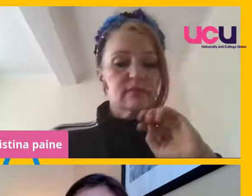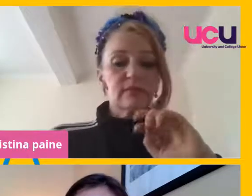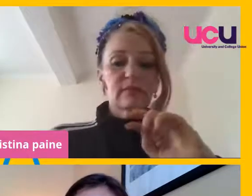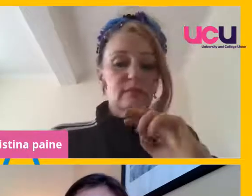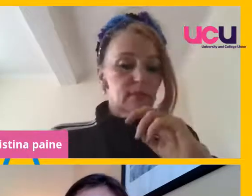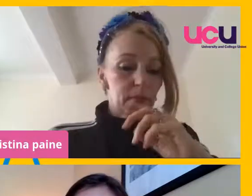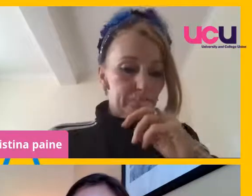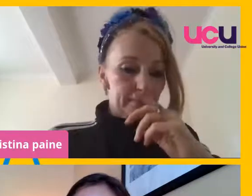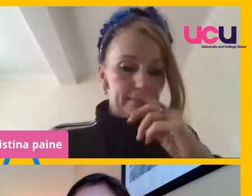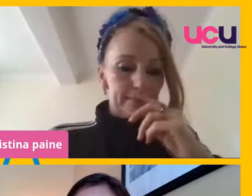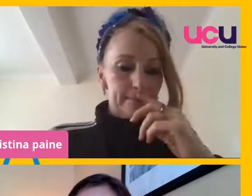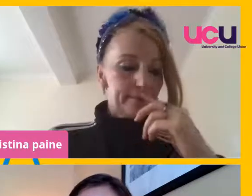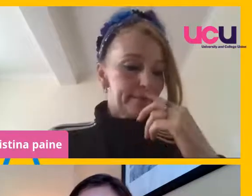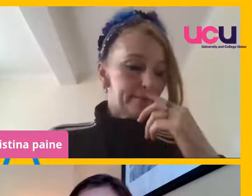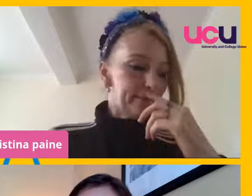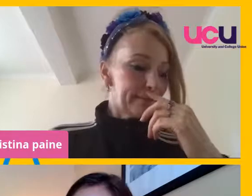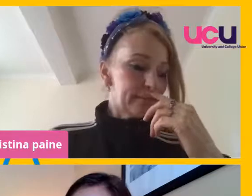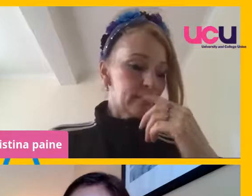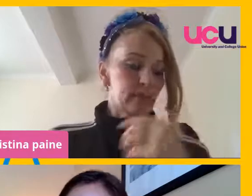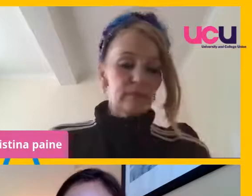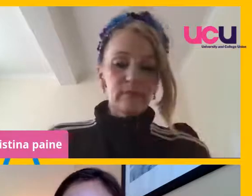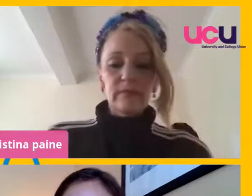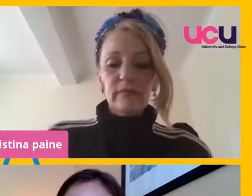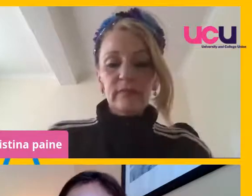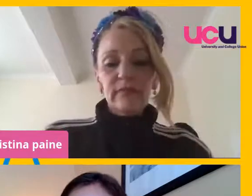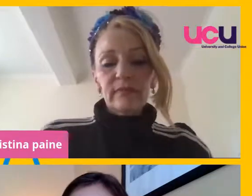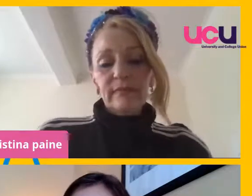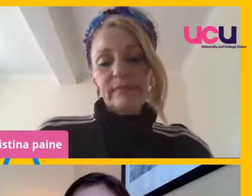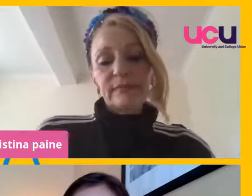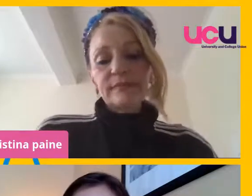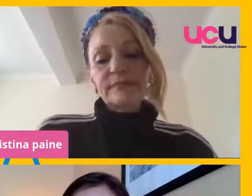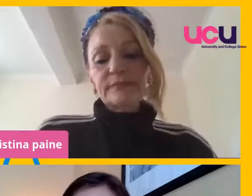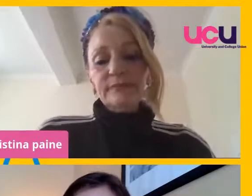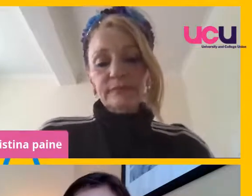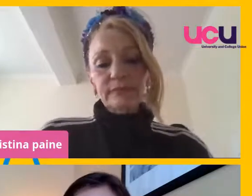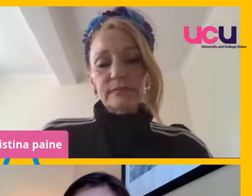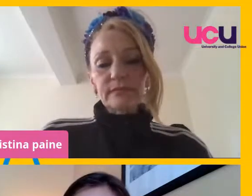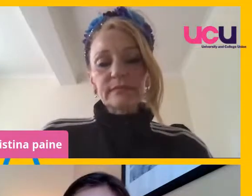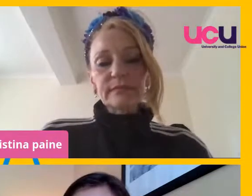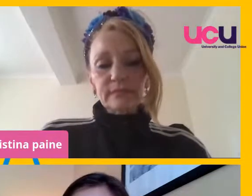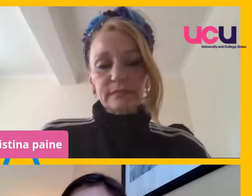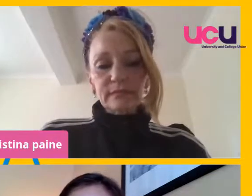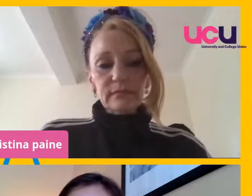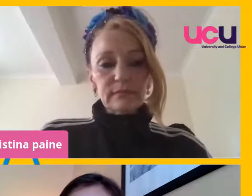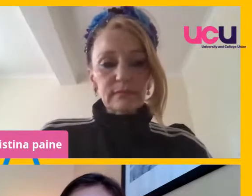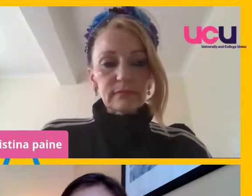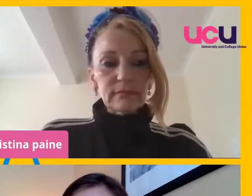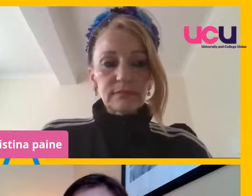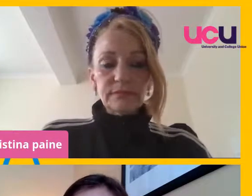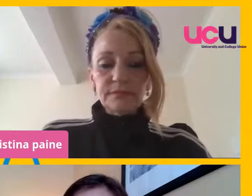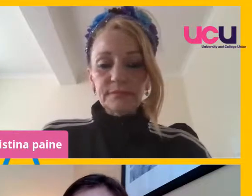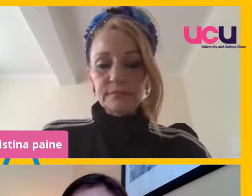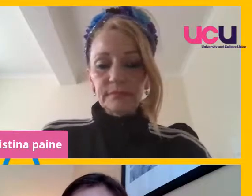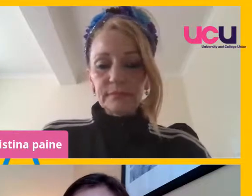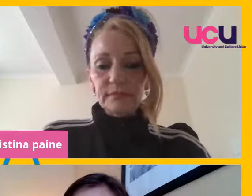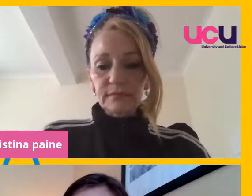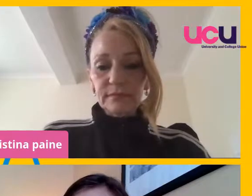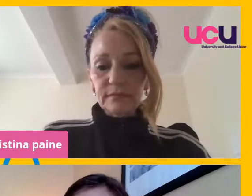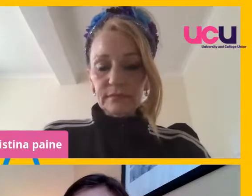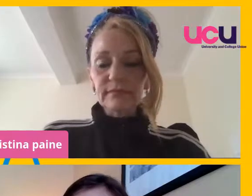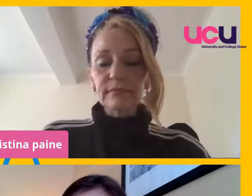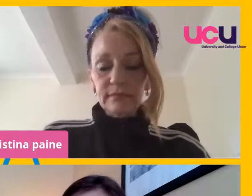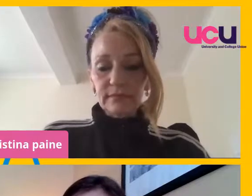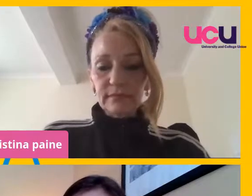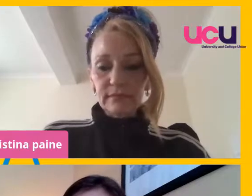that everybody who's involved in watching this seminar or who's watching it back later on can take a look at the 10 points